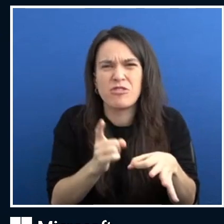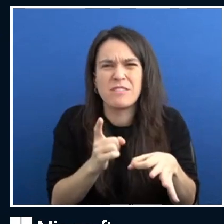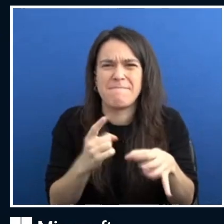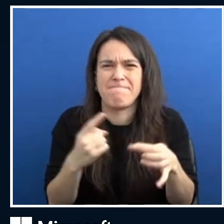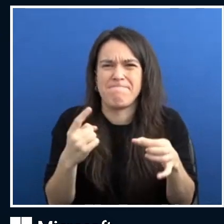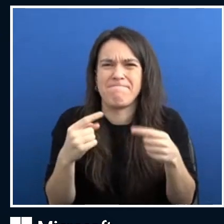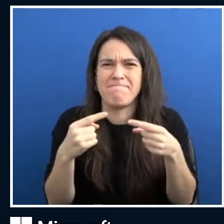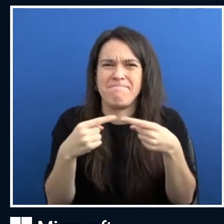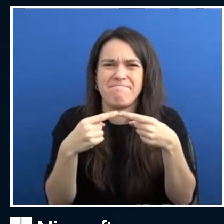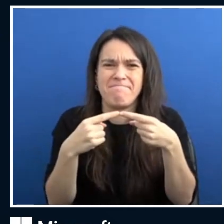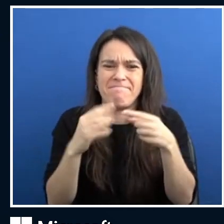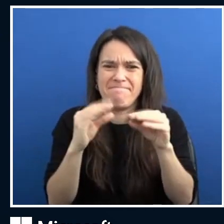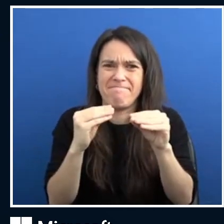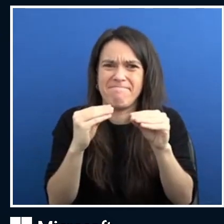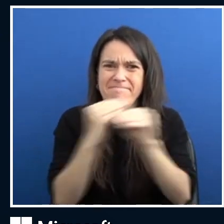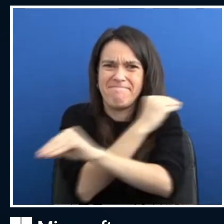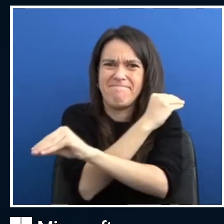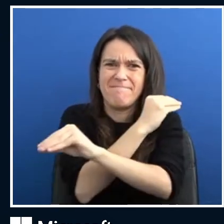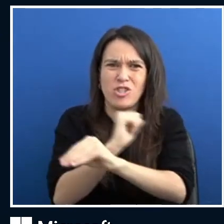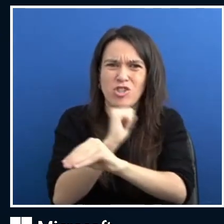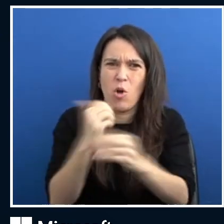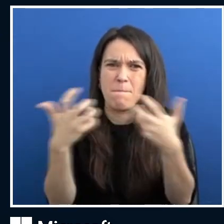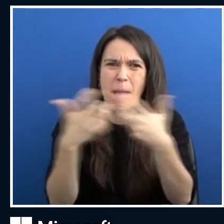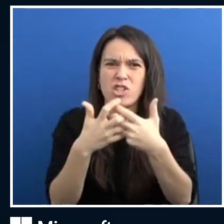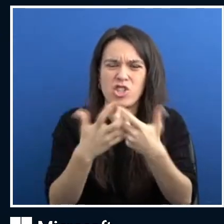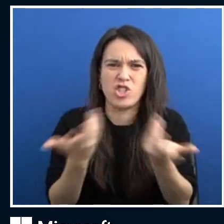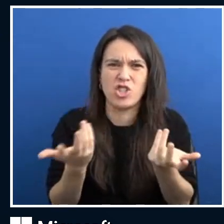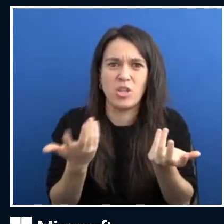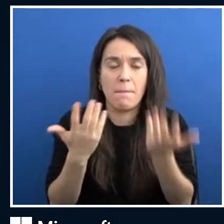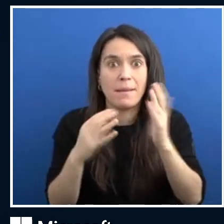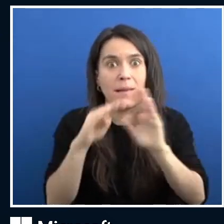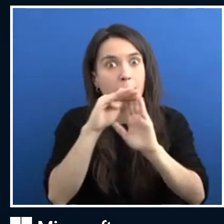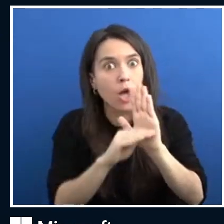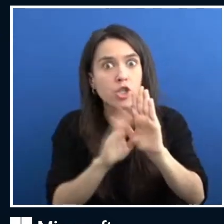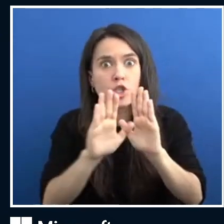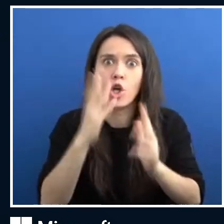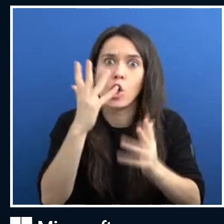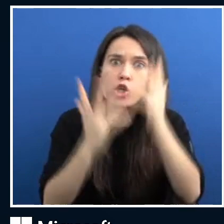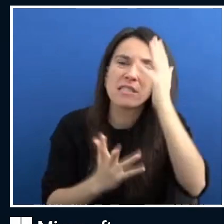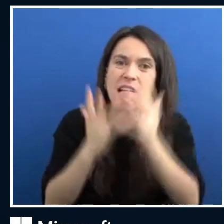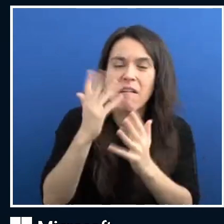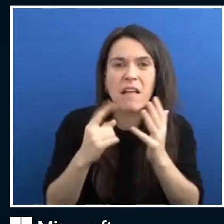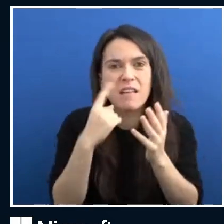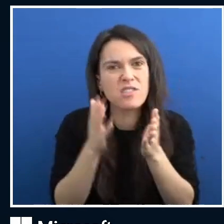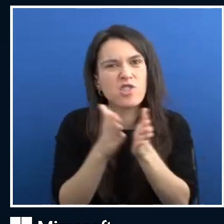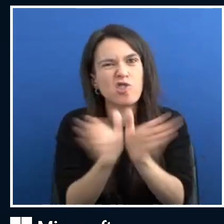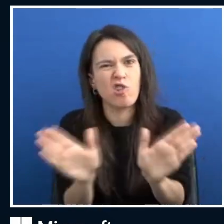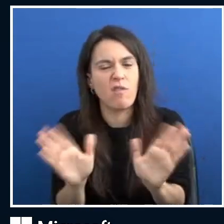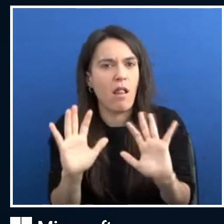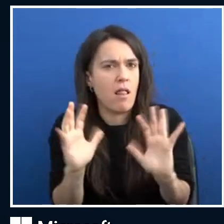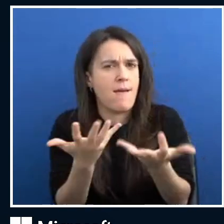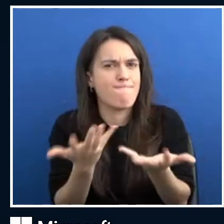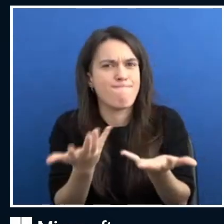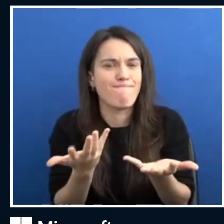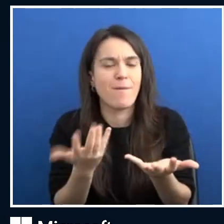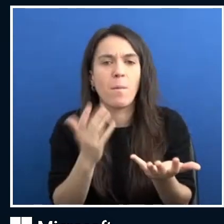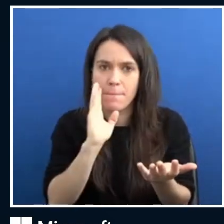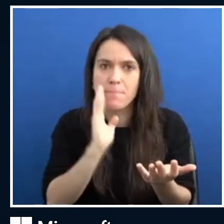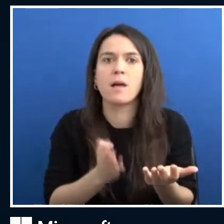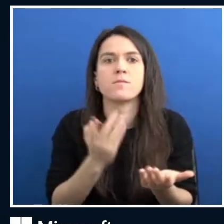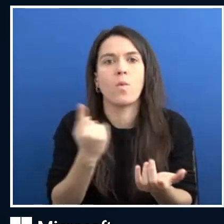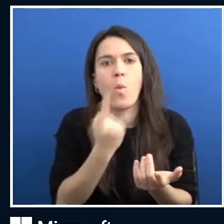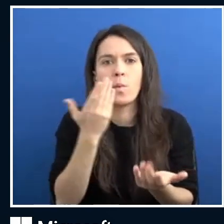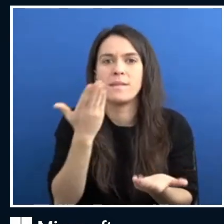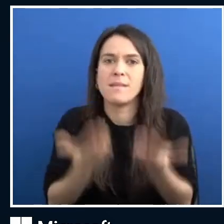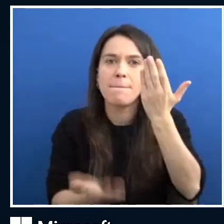with its train on your data, it would learn the patterns in your data, but it will not generalize well. So you should always balance between complexity of the model